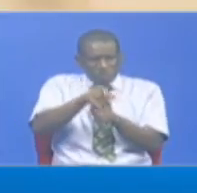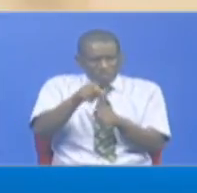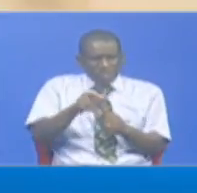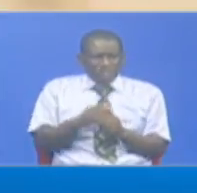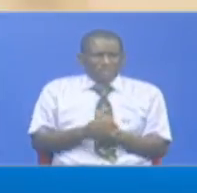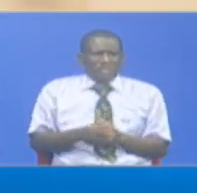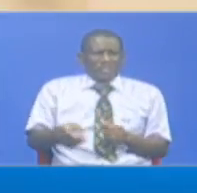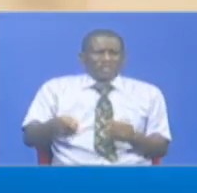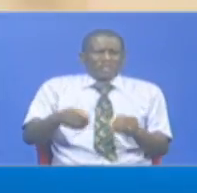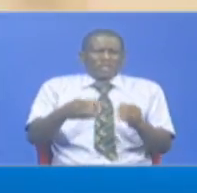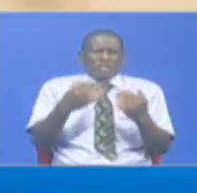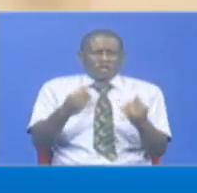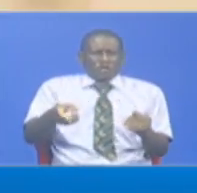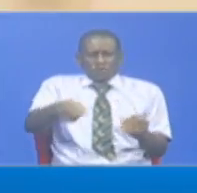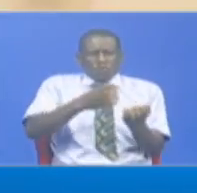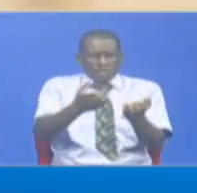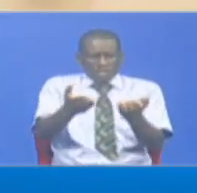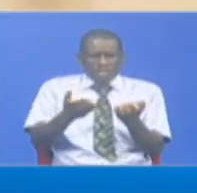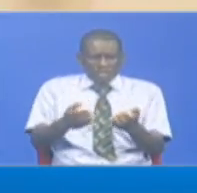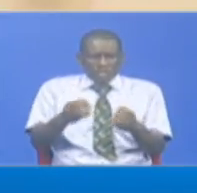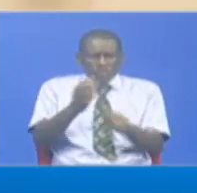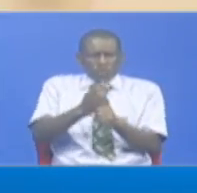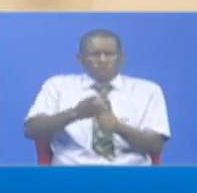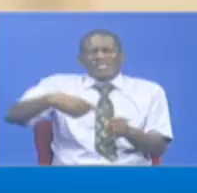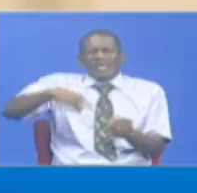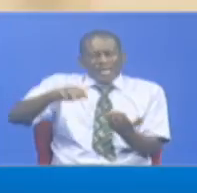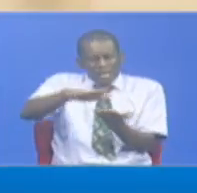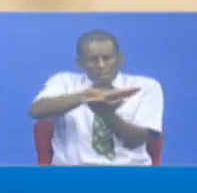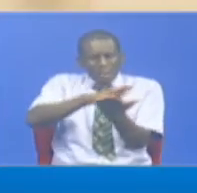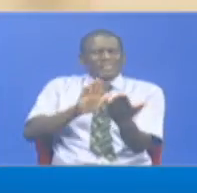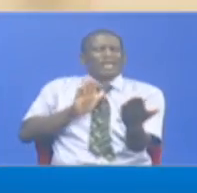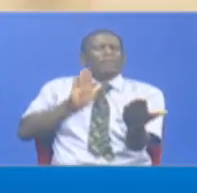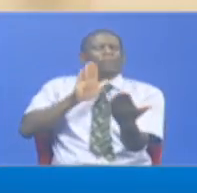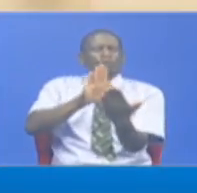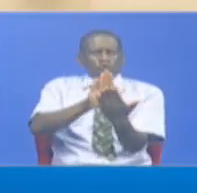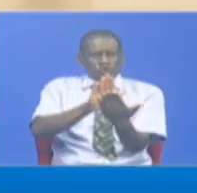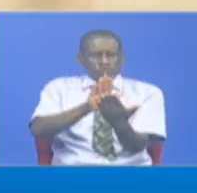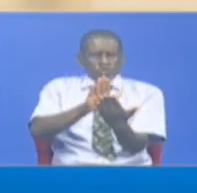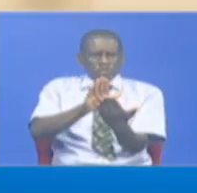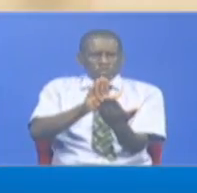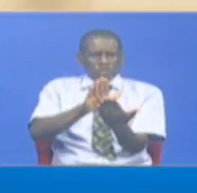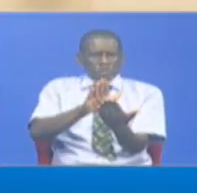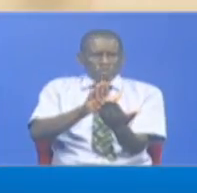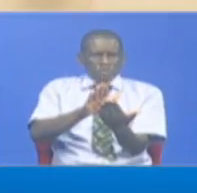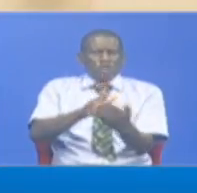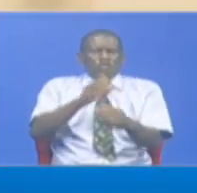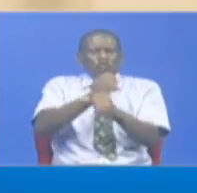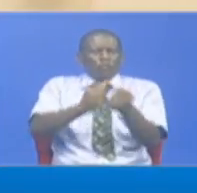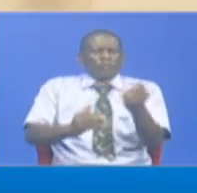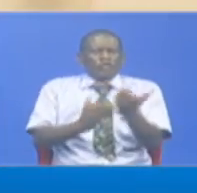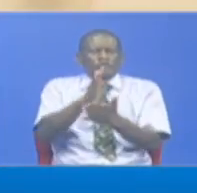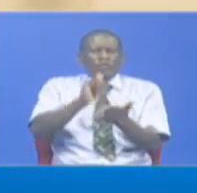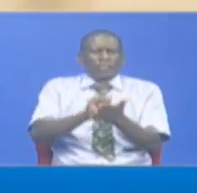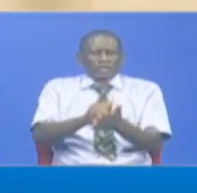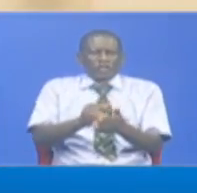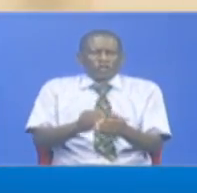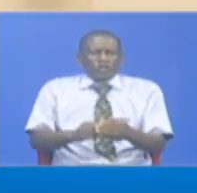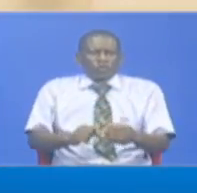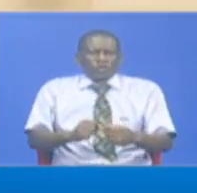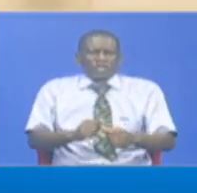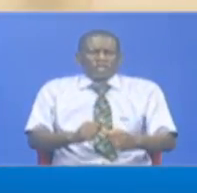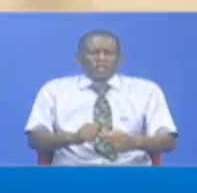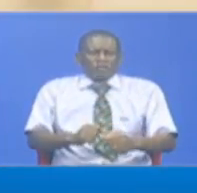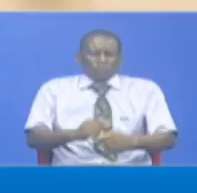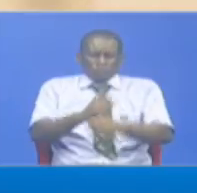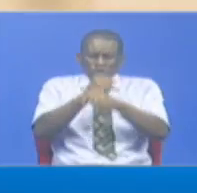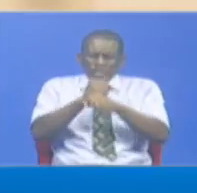we definitely need to use a rights-based approach to ensure that we cover all bases.